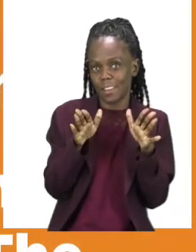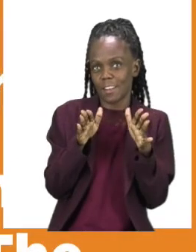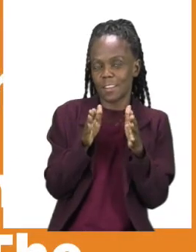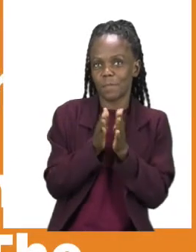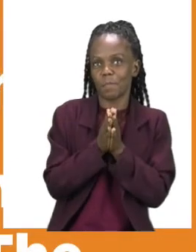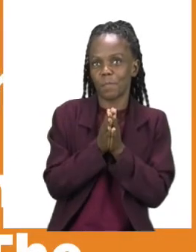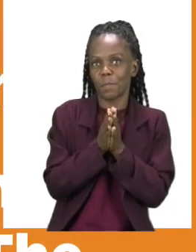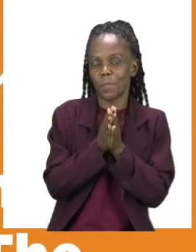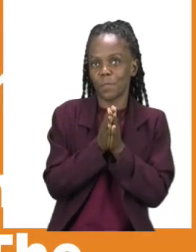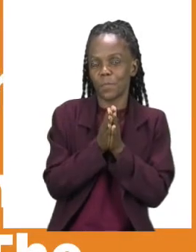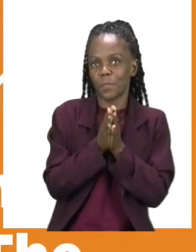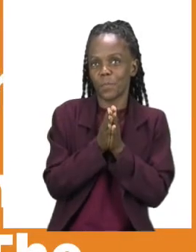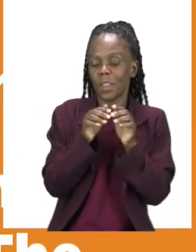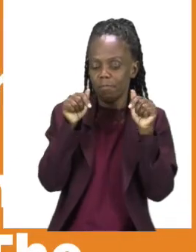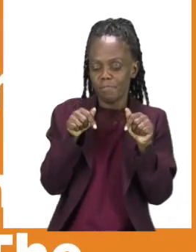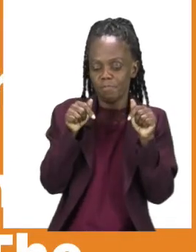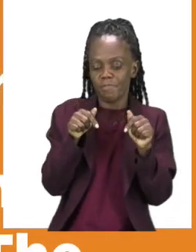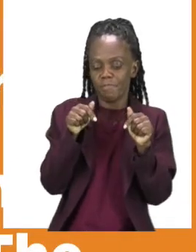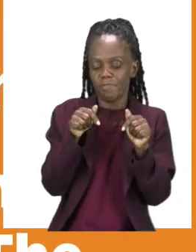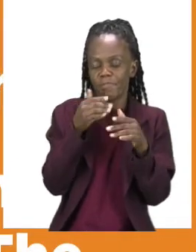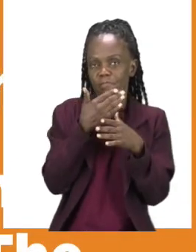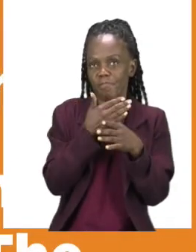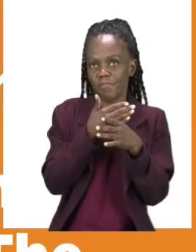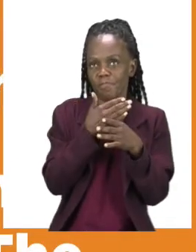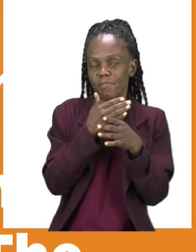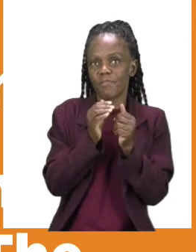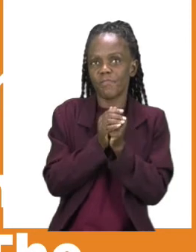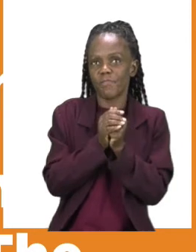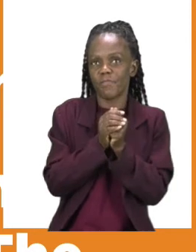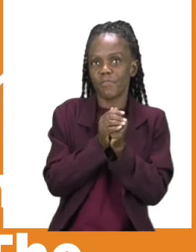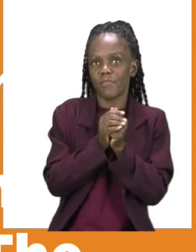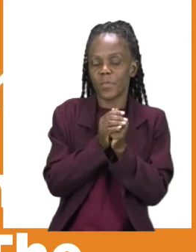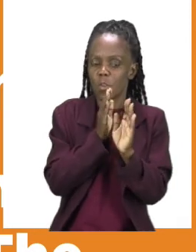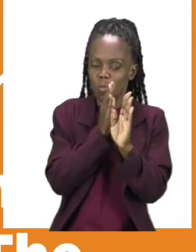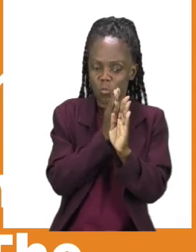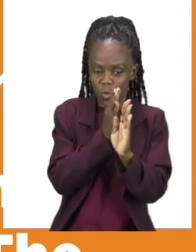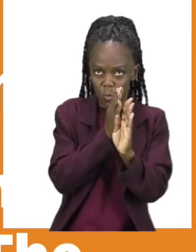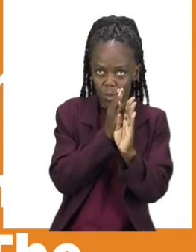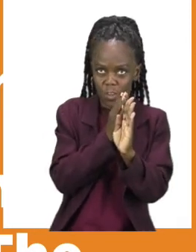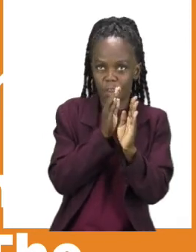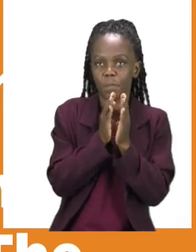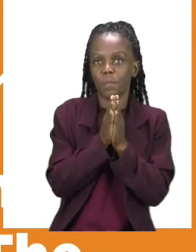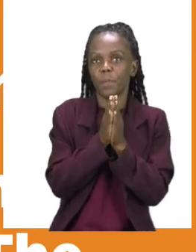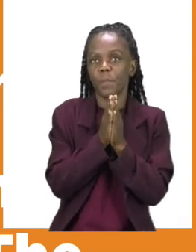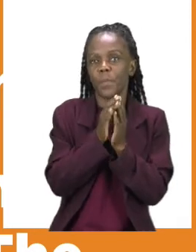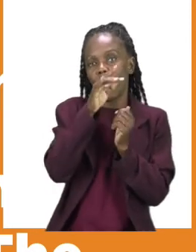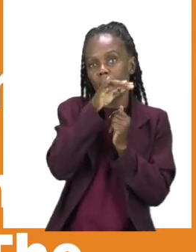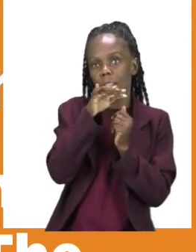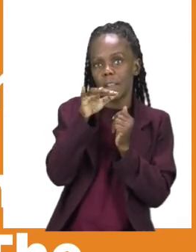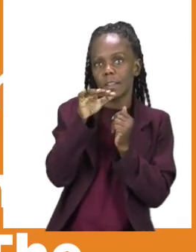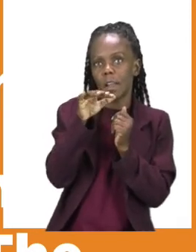For today's lesson, we will be talking about sequencing and the